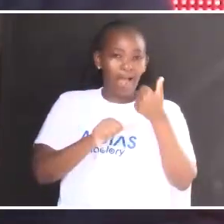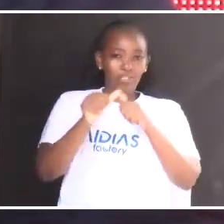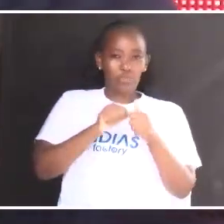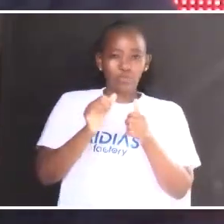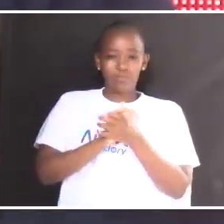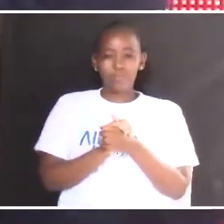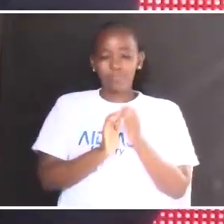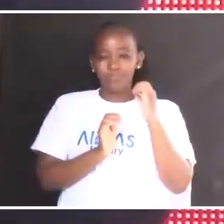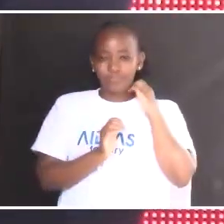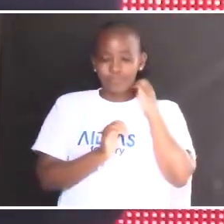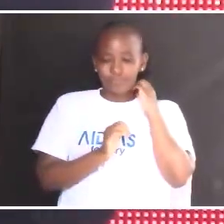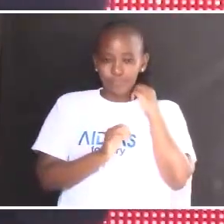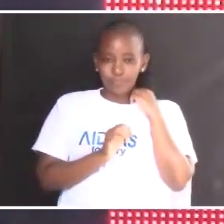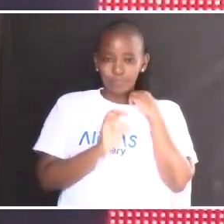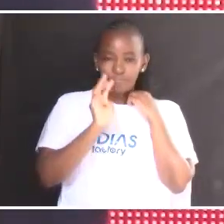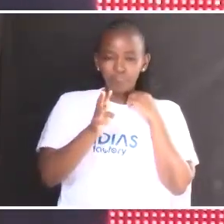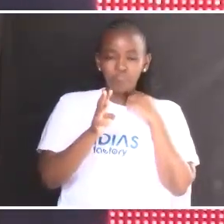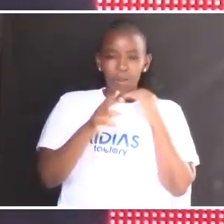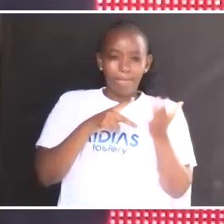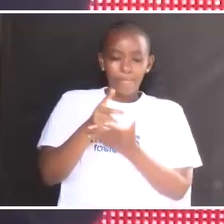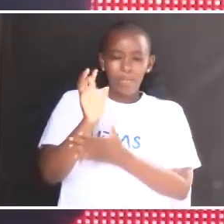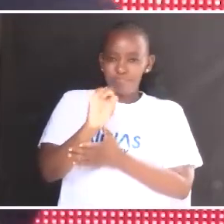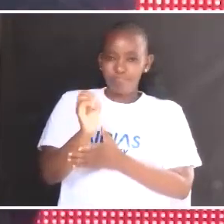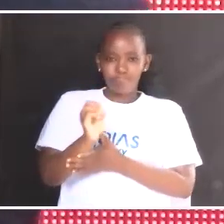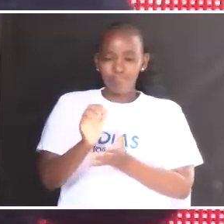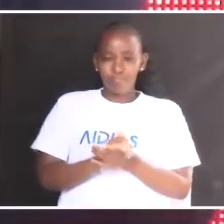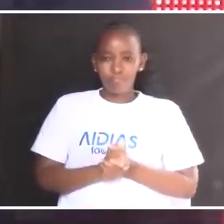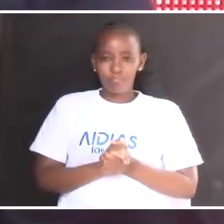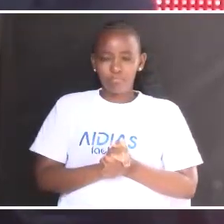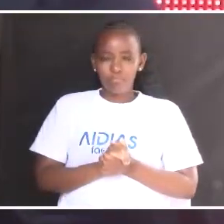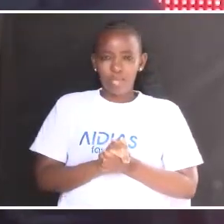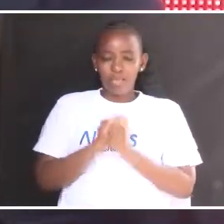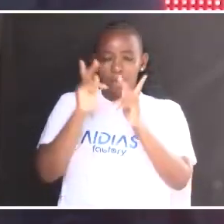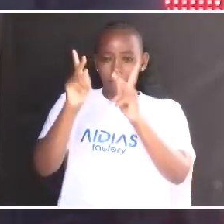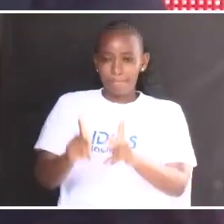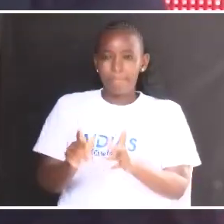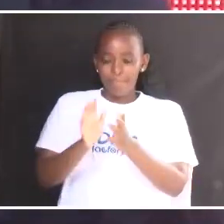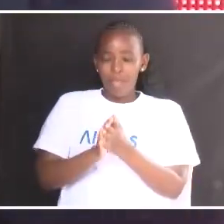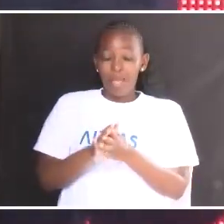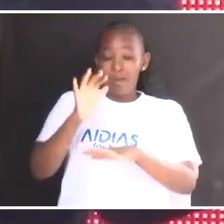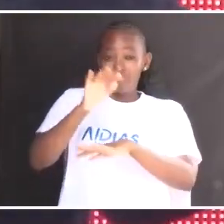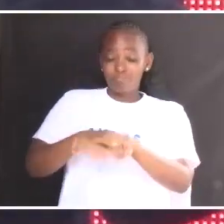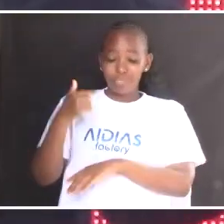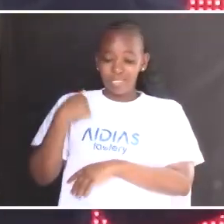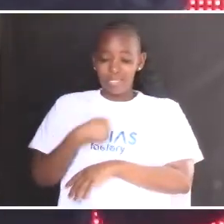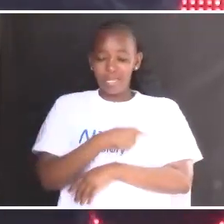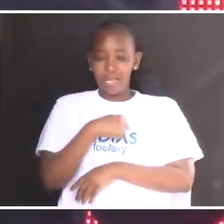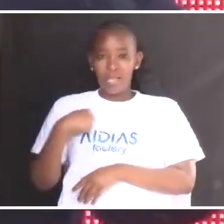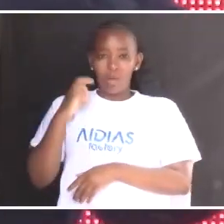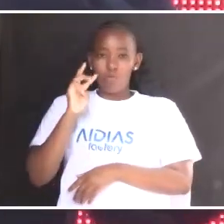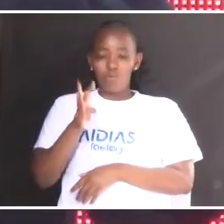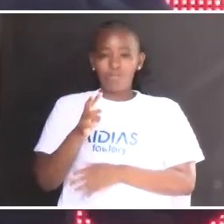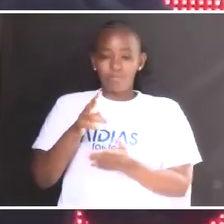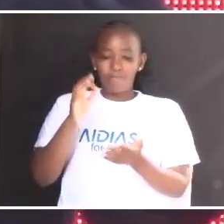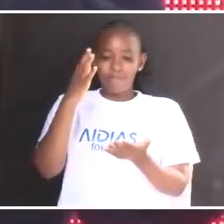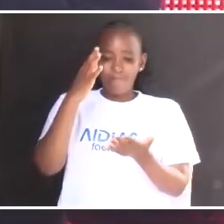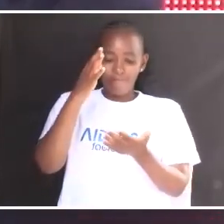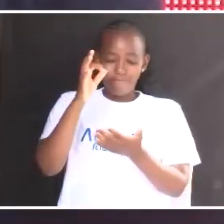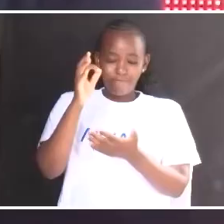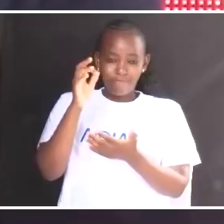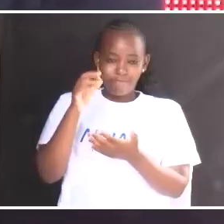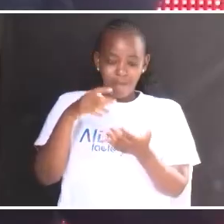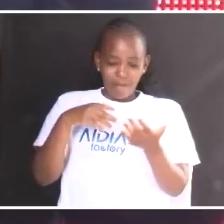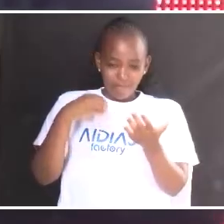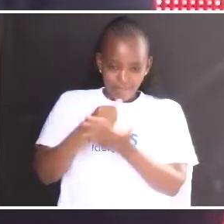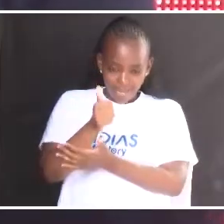action, you will not be paid. This guy, if he is found guilty, he'll either be fined or